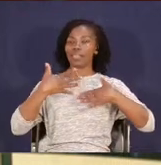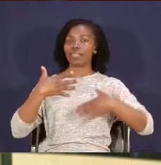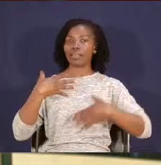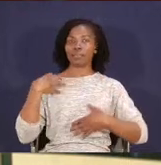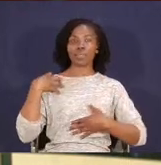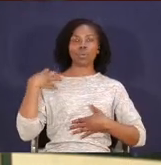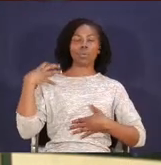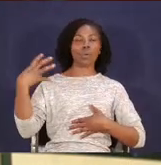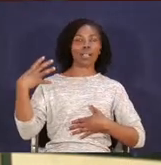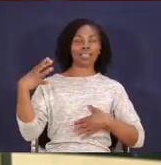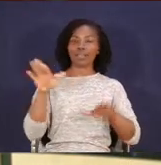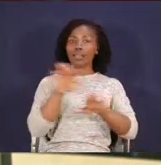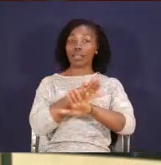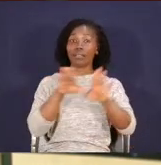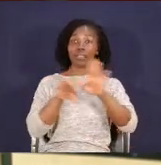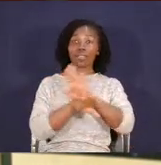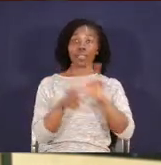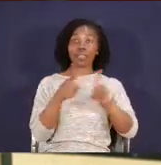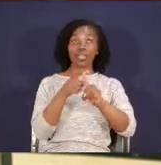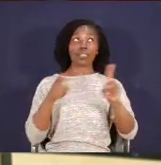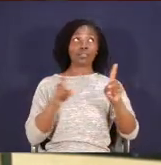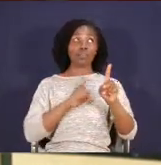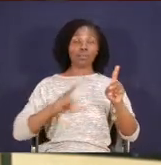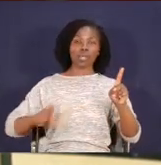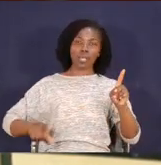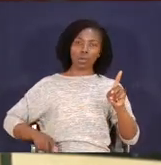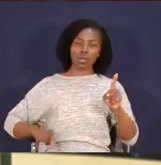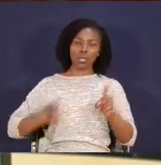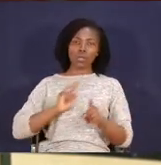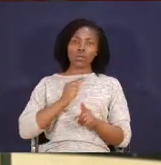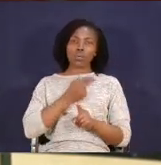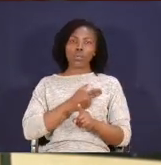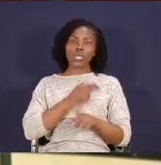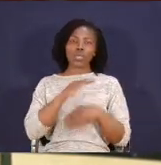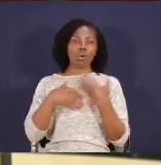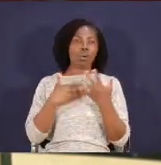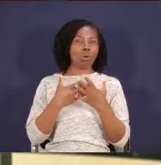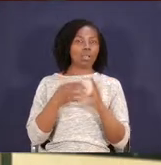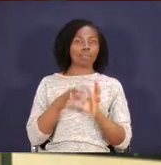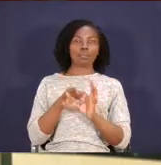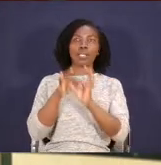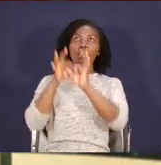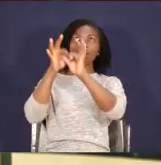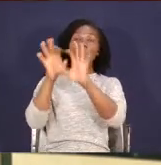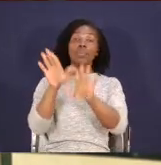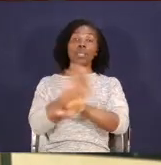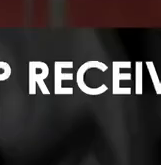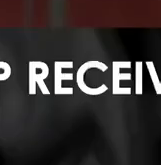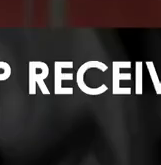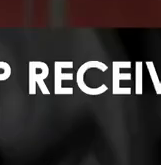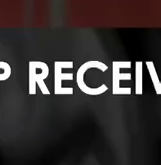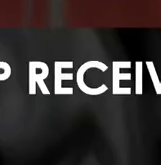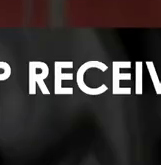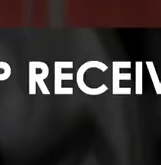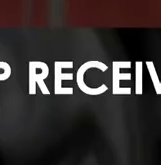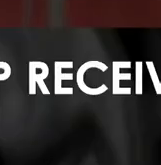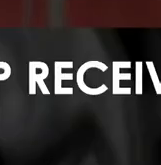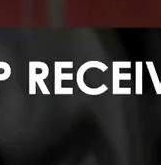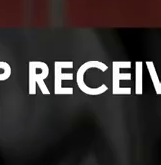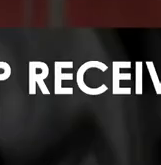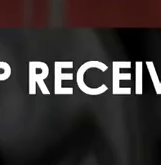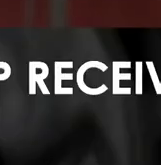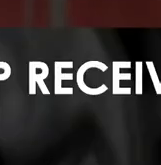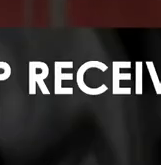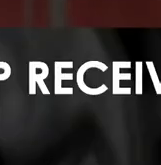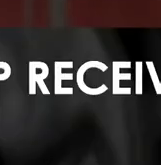is, it has come from the Lord. And so we owe it all to him. Everything that we have has come from